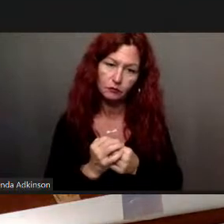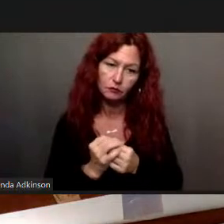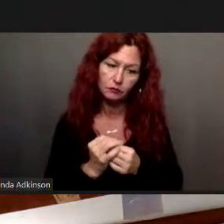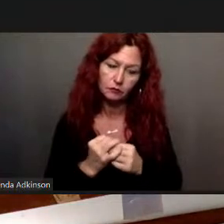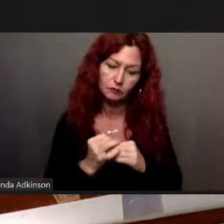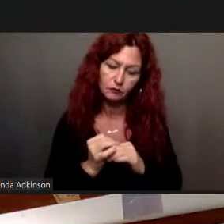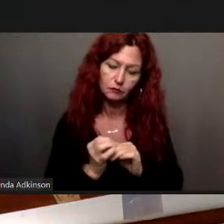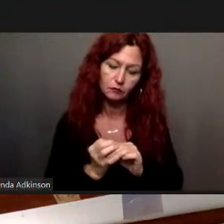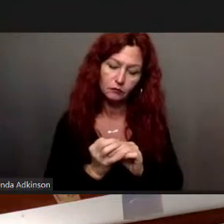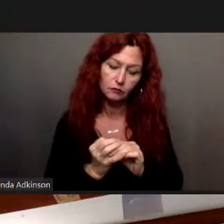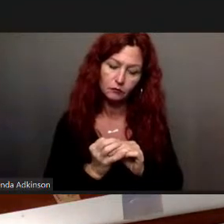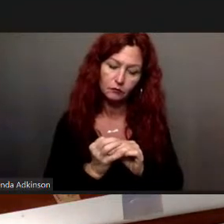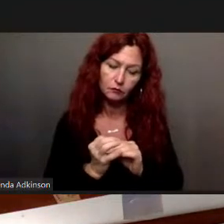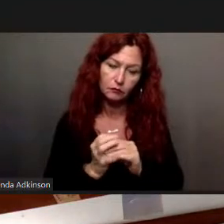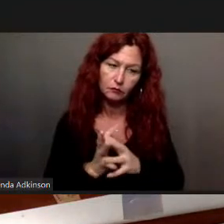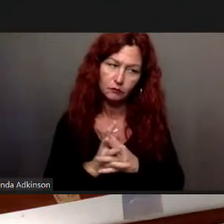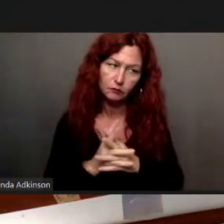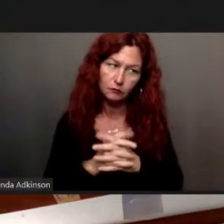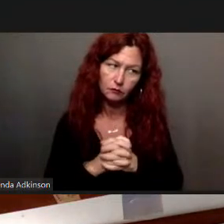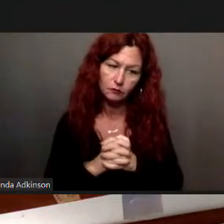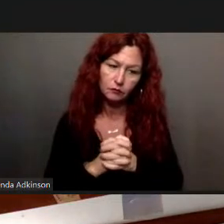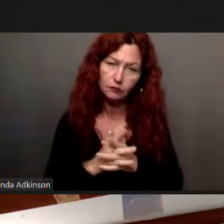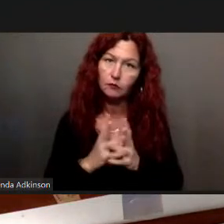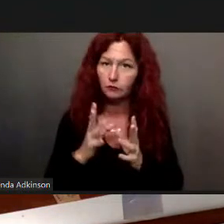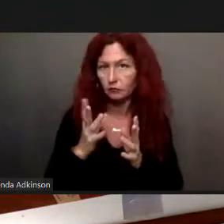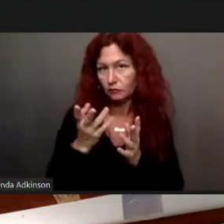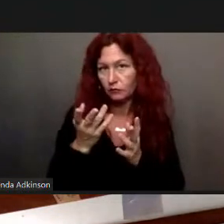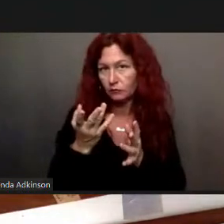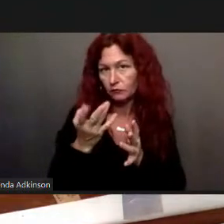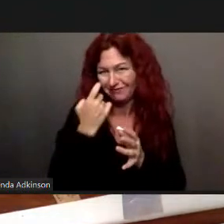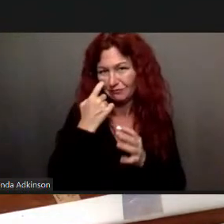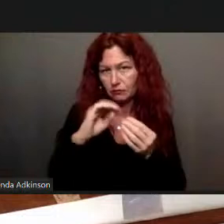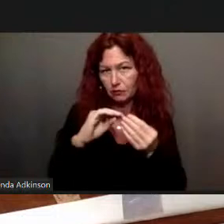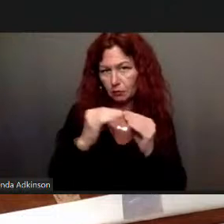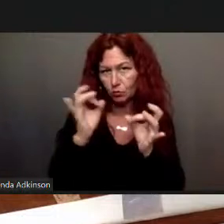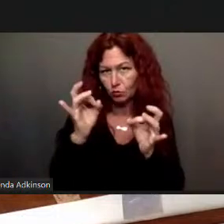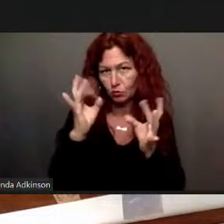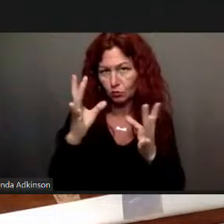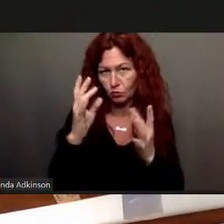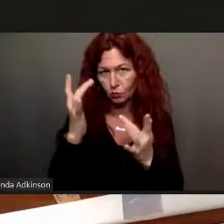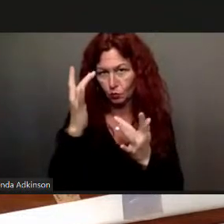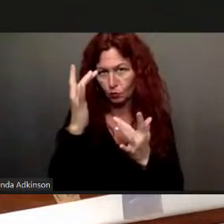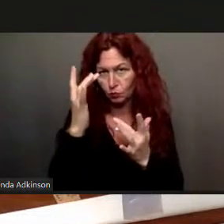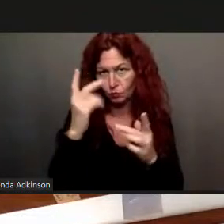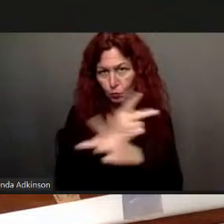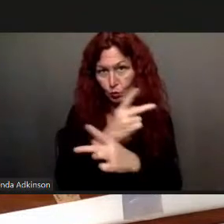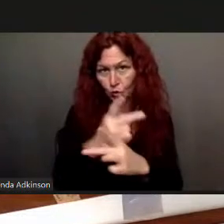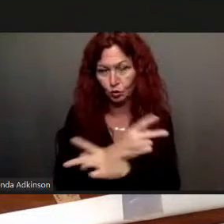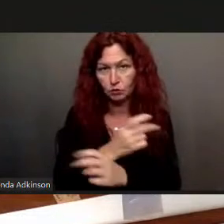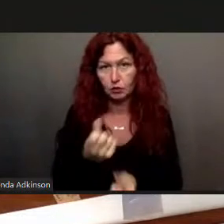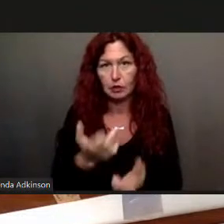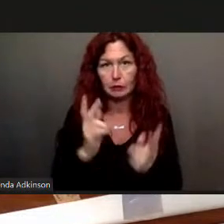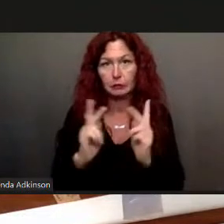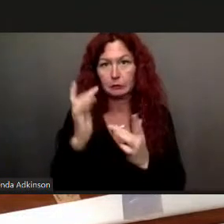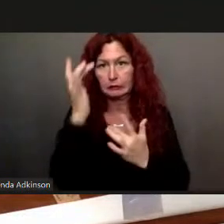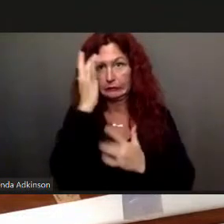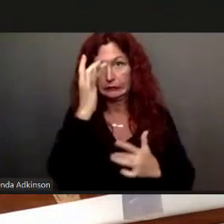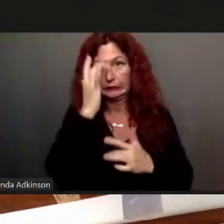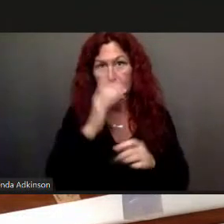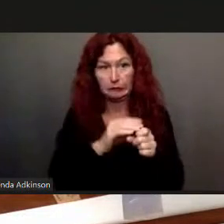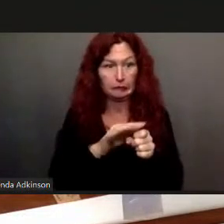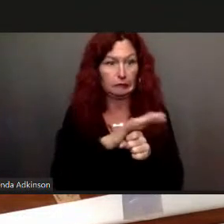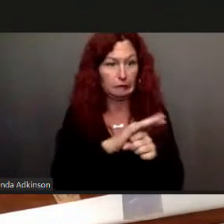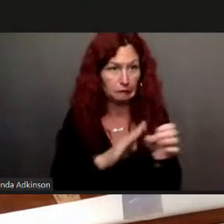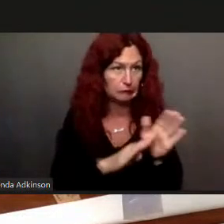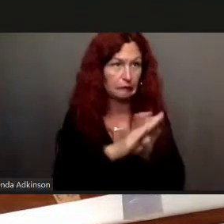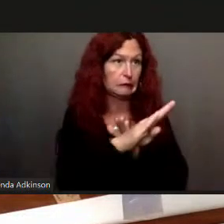the increases that we're seeing, I mean, are you planning or even considering fines for people